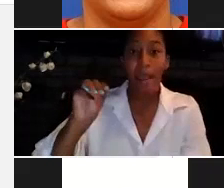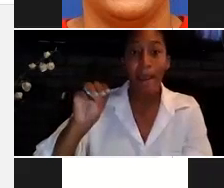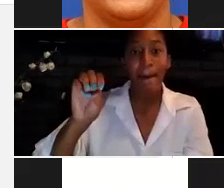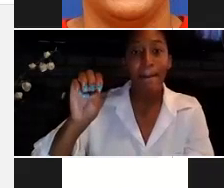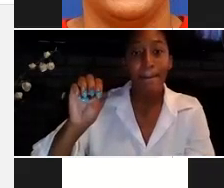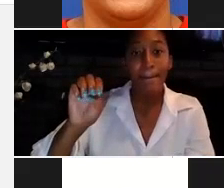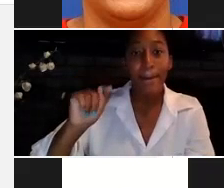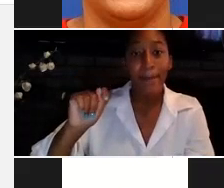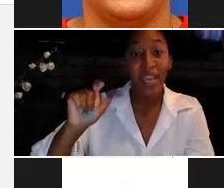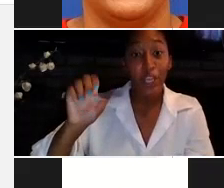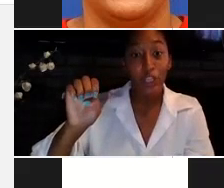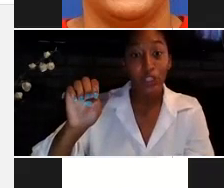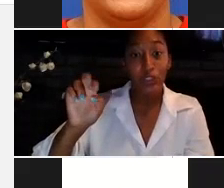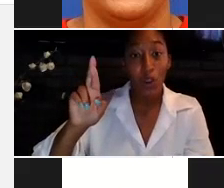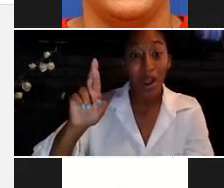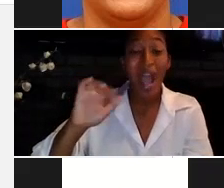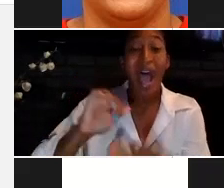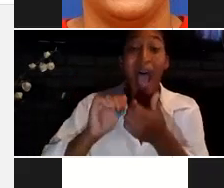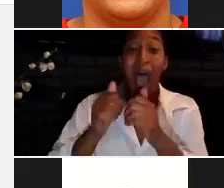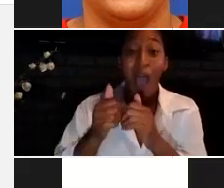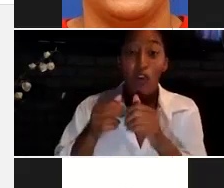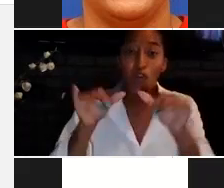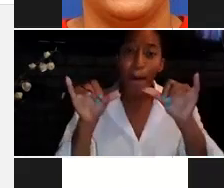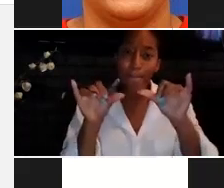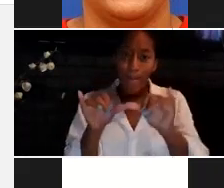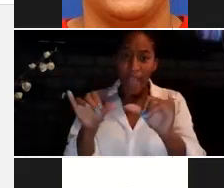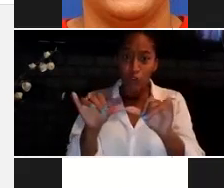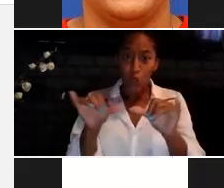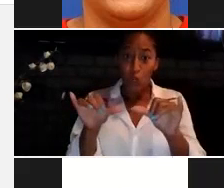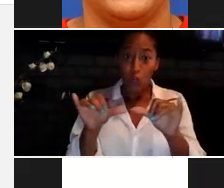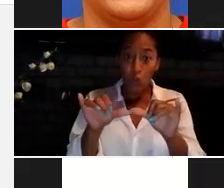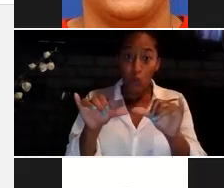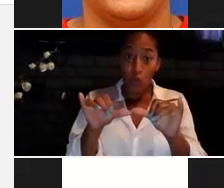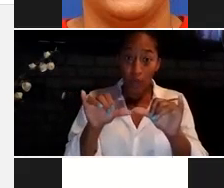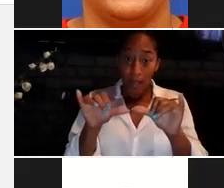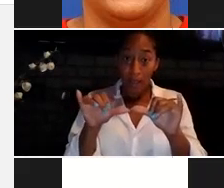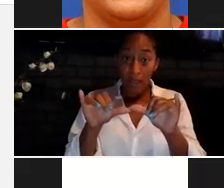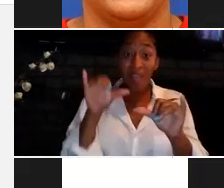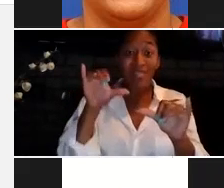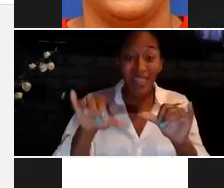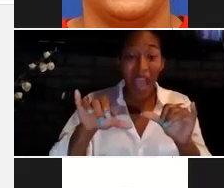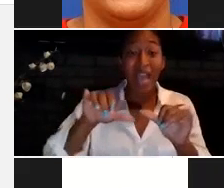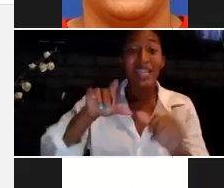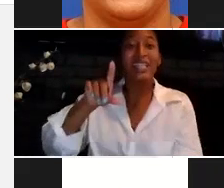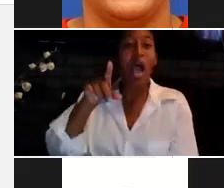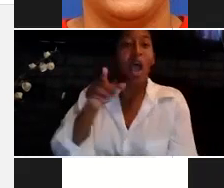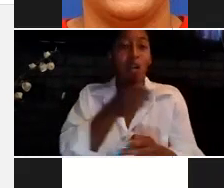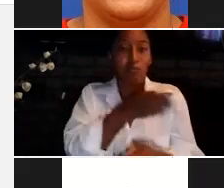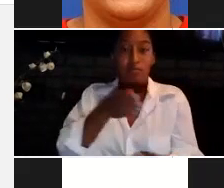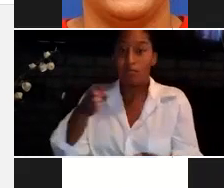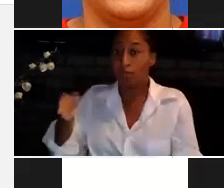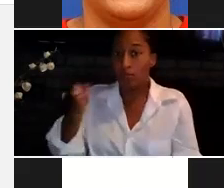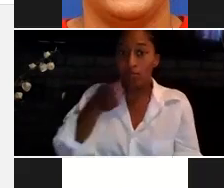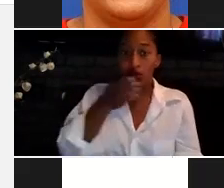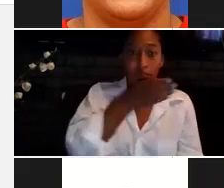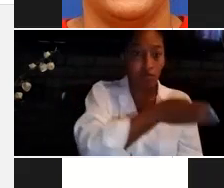this displacement, utilizing the unit meter. So we could say, for example, here, if the object moves